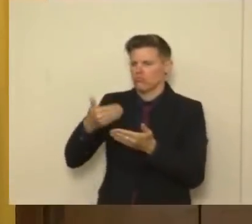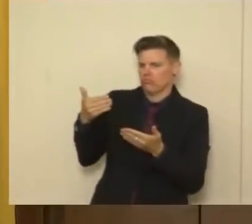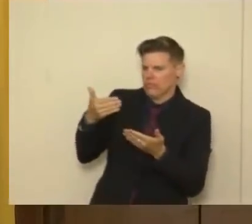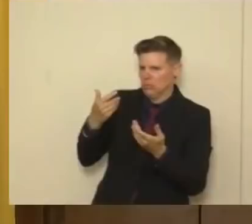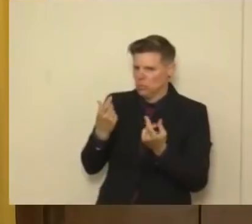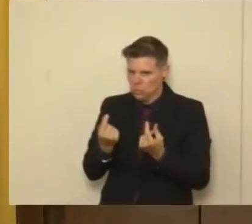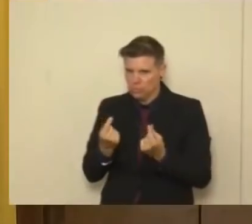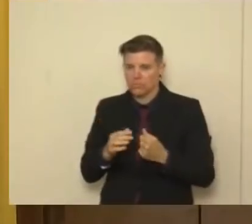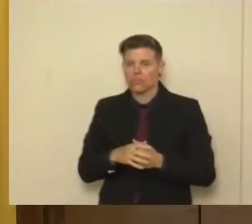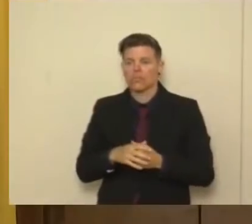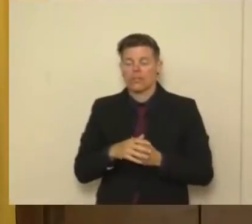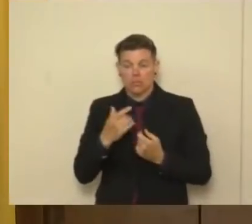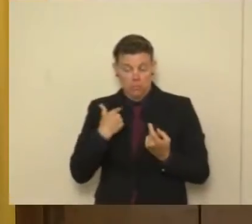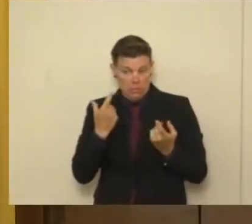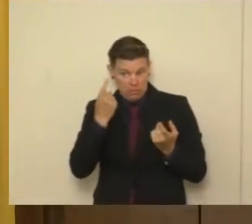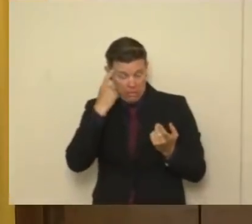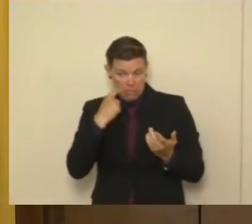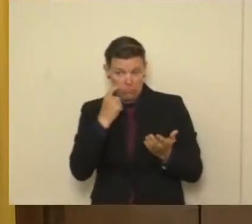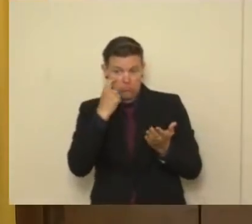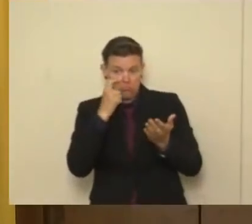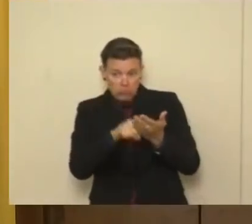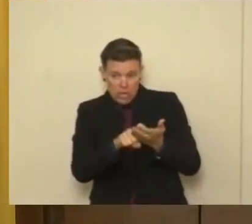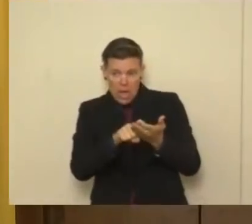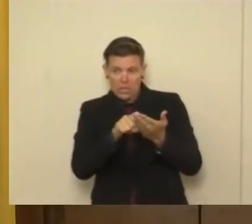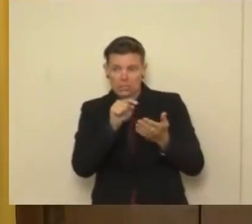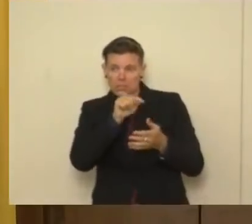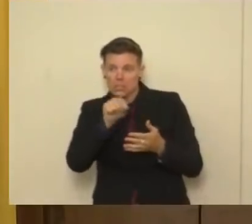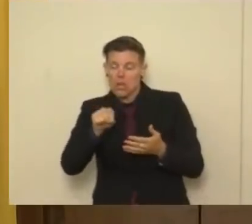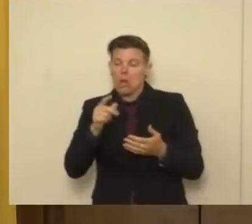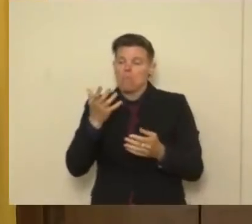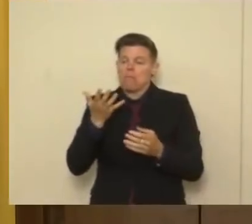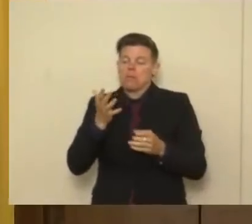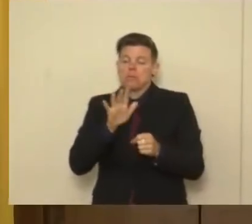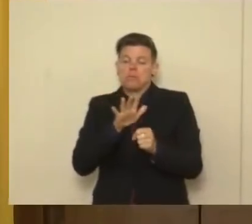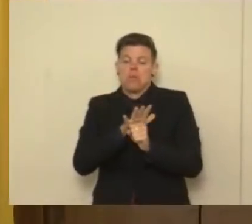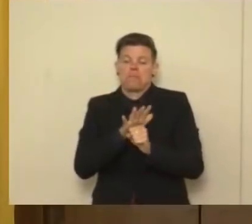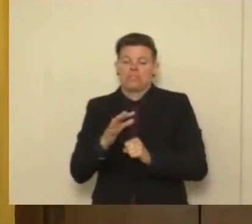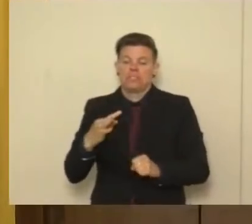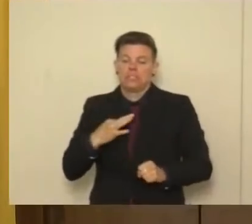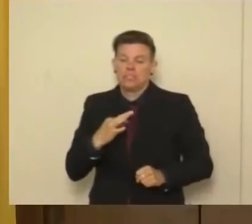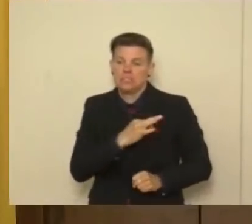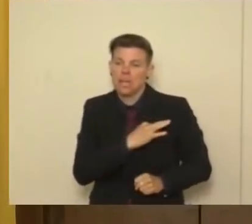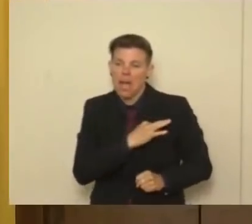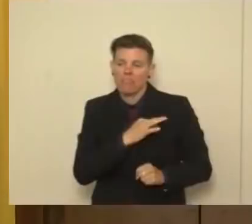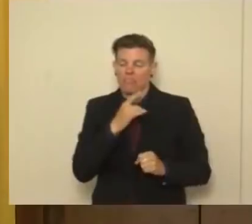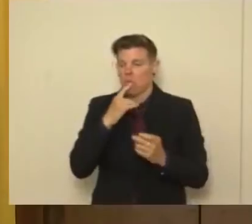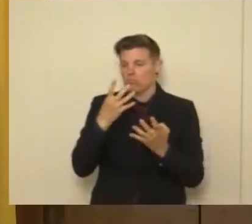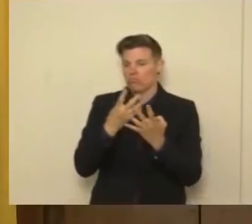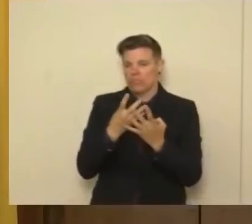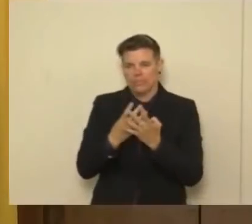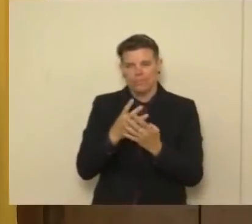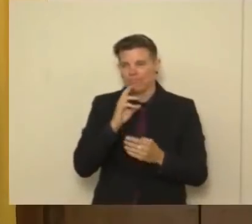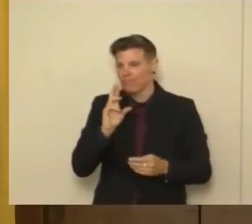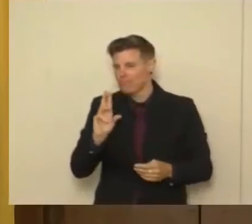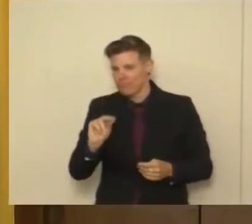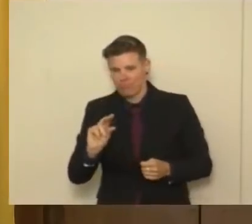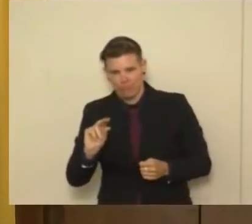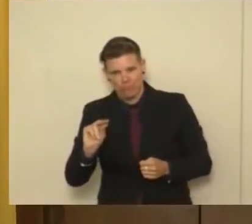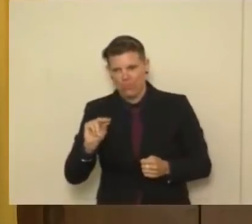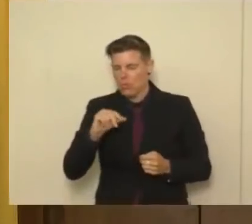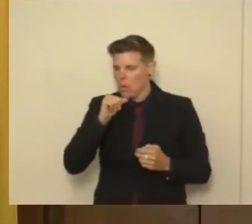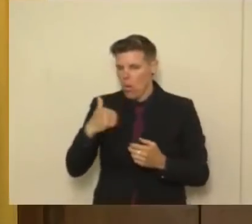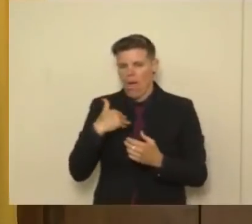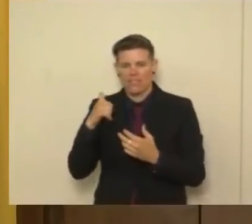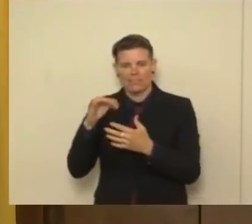and have sufficient correction staff so that you limit capacity? We haven't found that option anywhere except